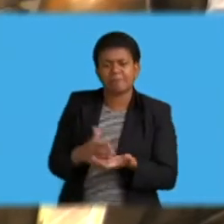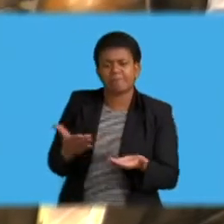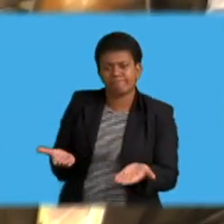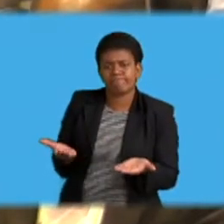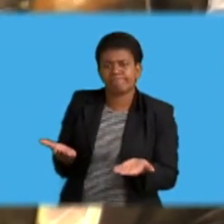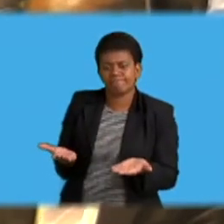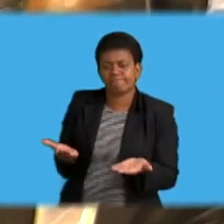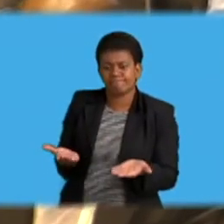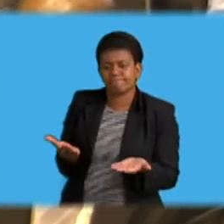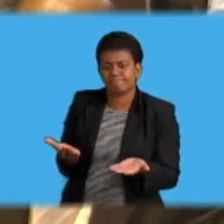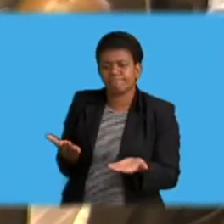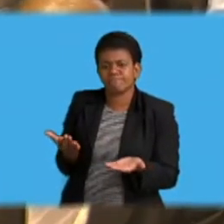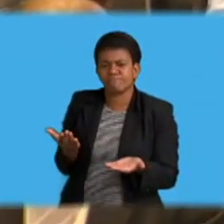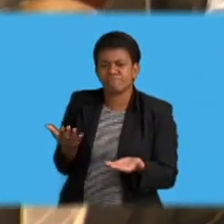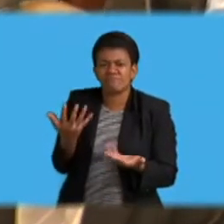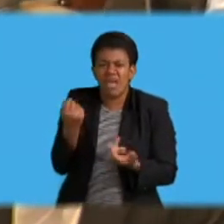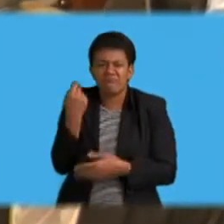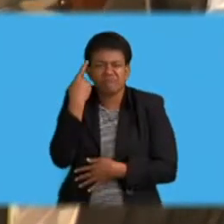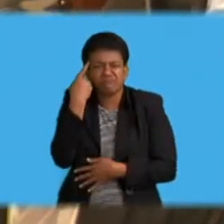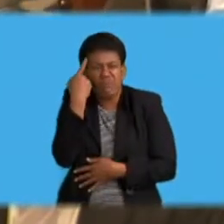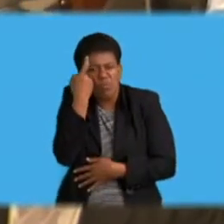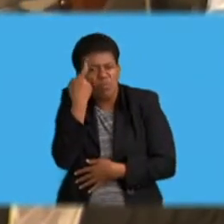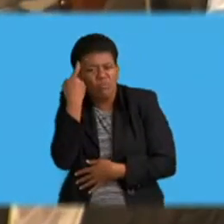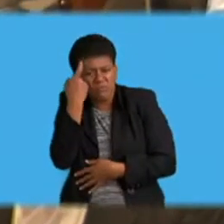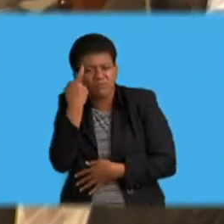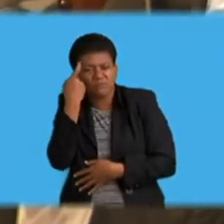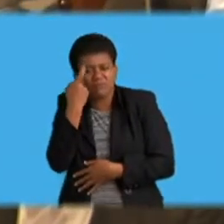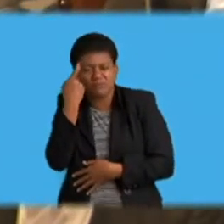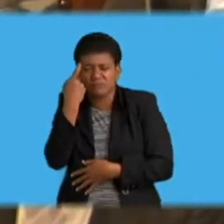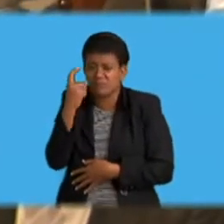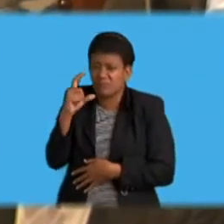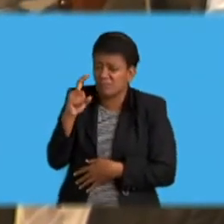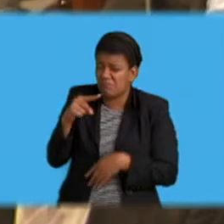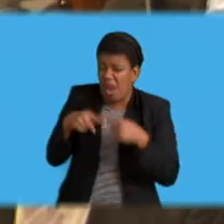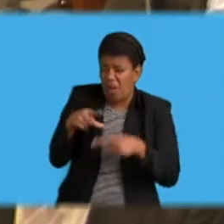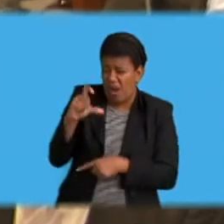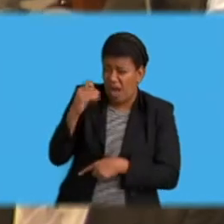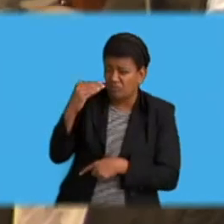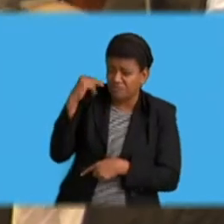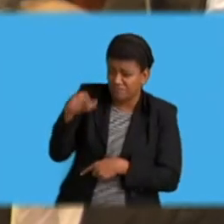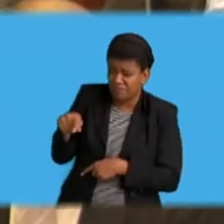there are concerns raised about quality teaching time used for extracurricular activities.